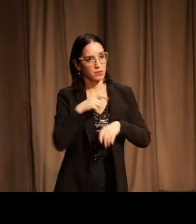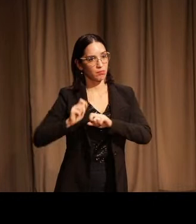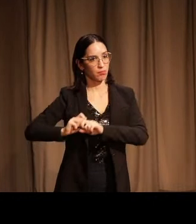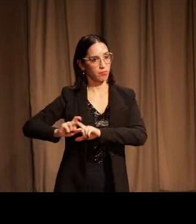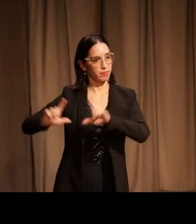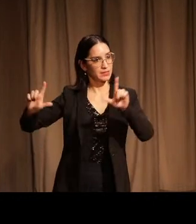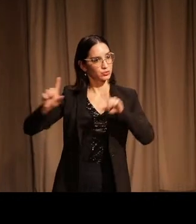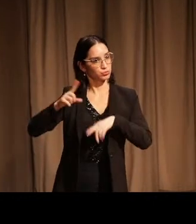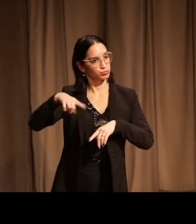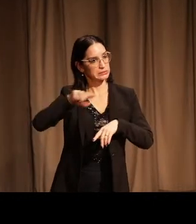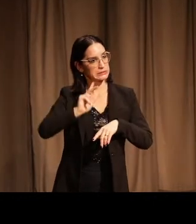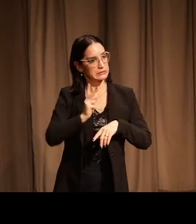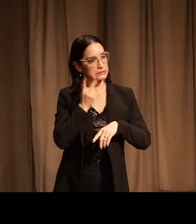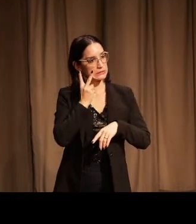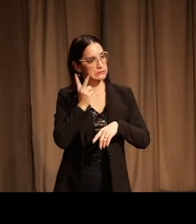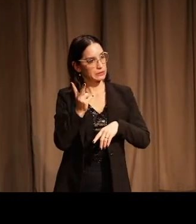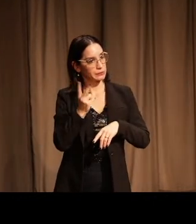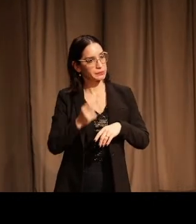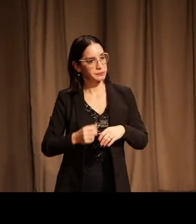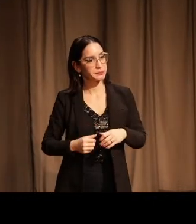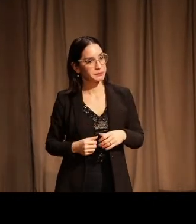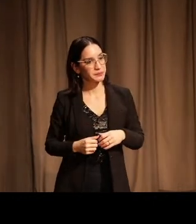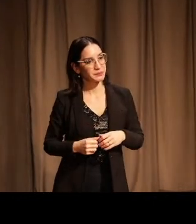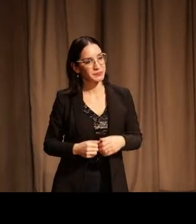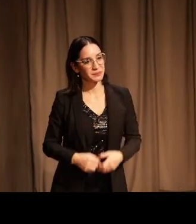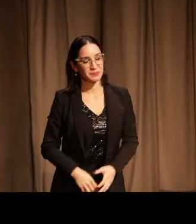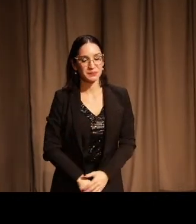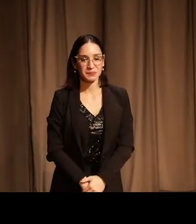You guys can see what I'm talking